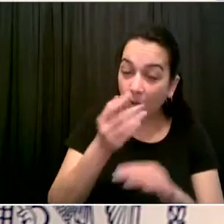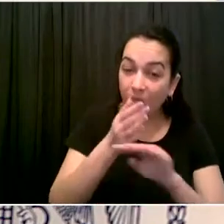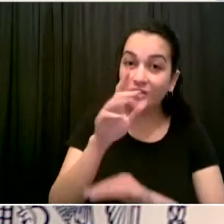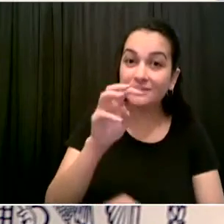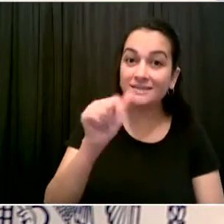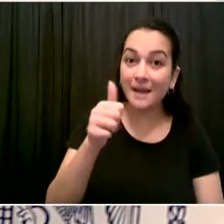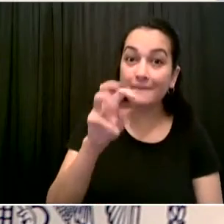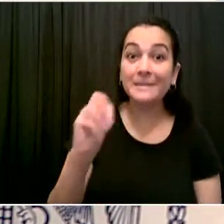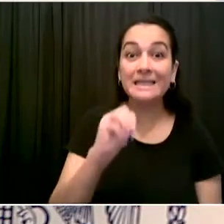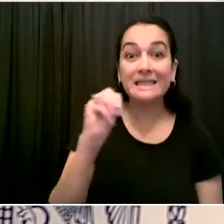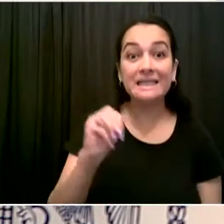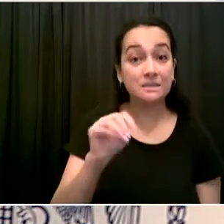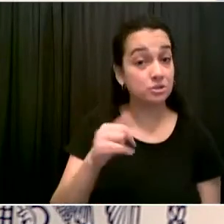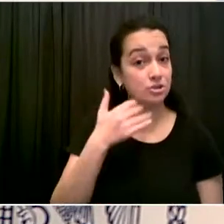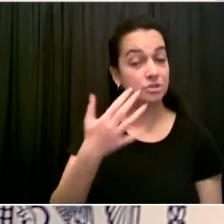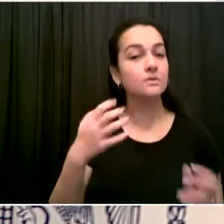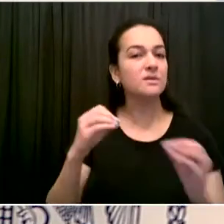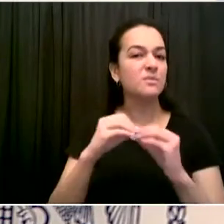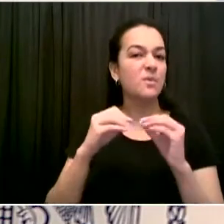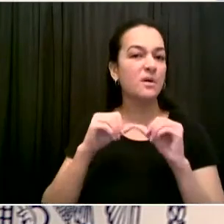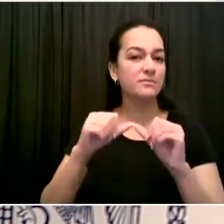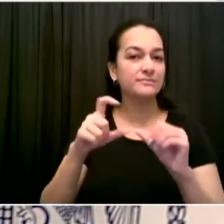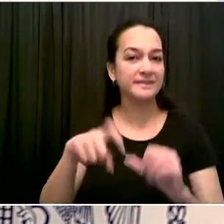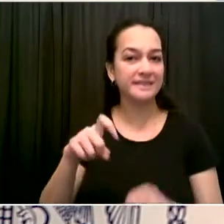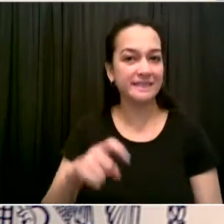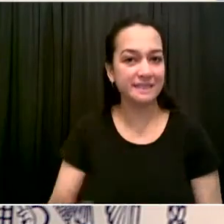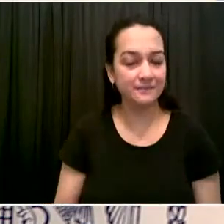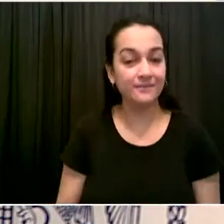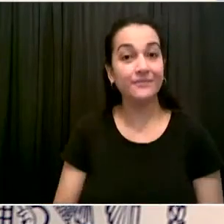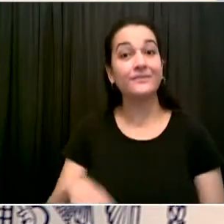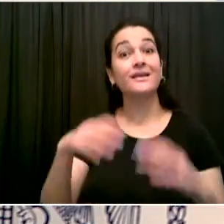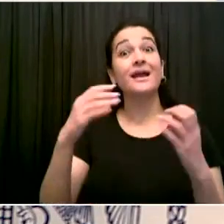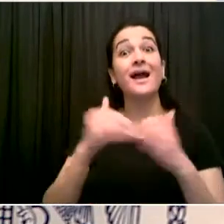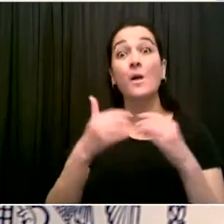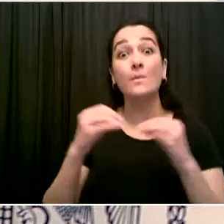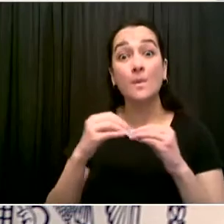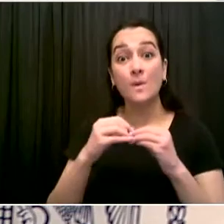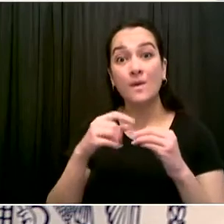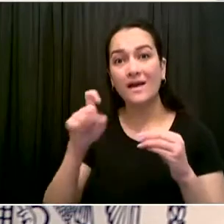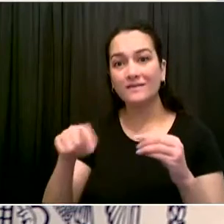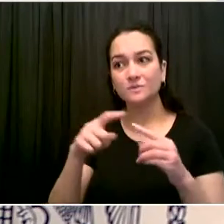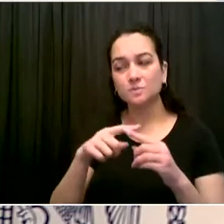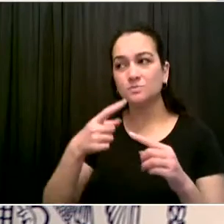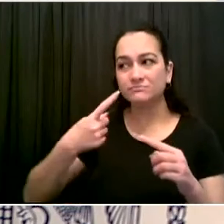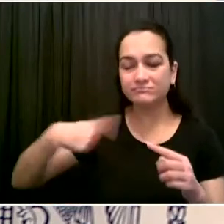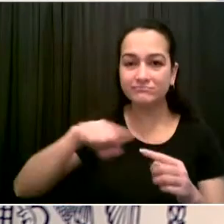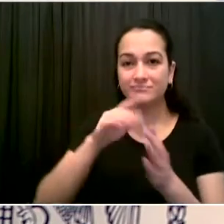together. We have time for two more for today. The next is Juliet from 1010 Wins.